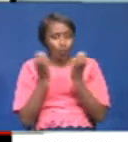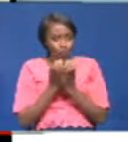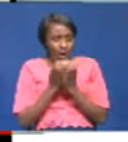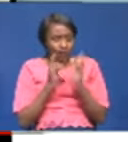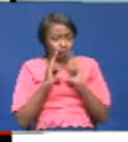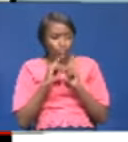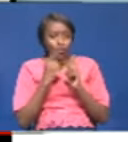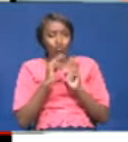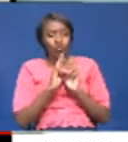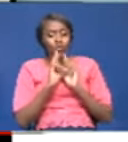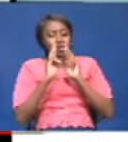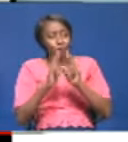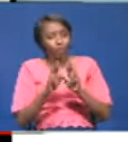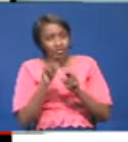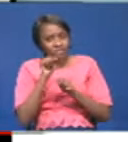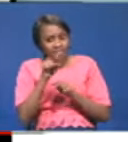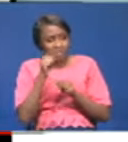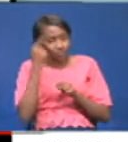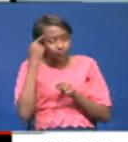to you?